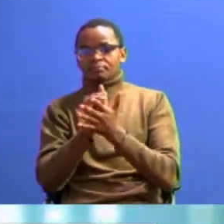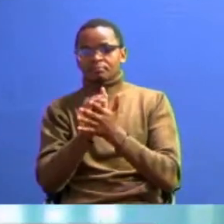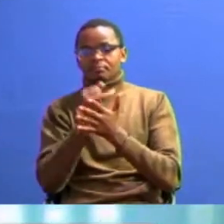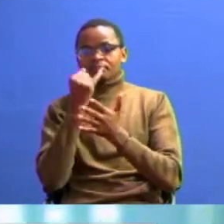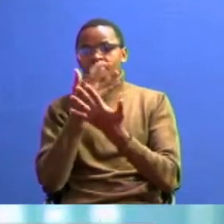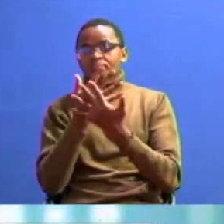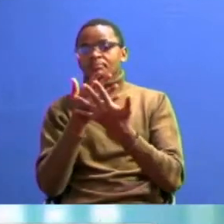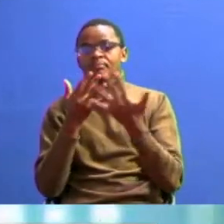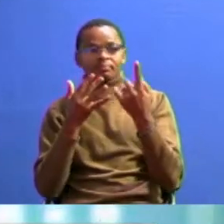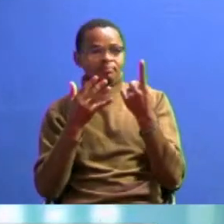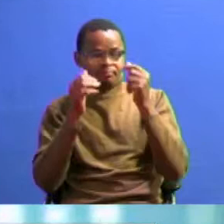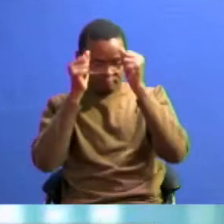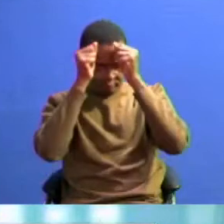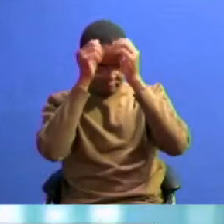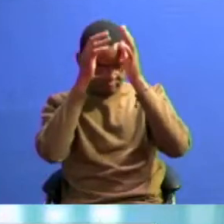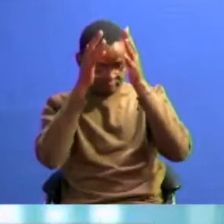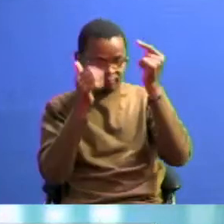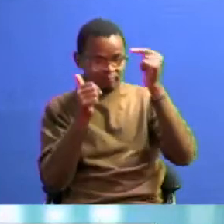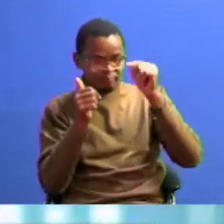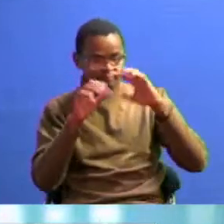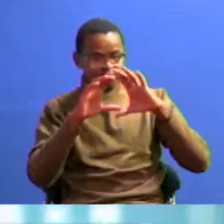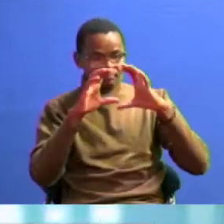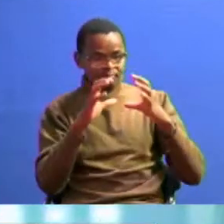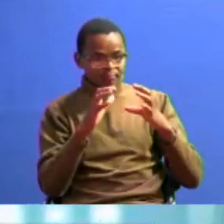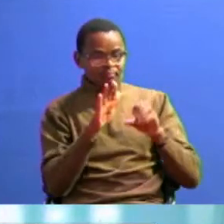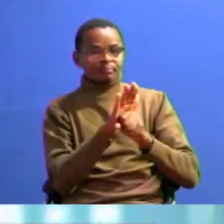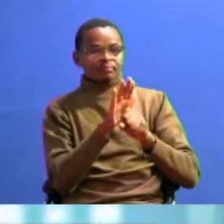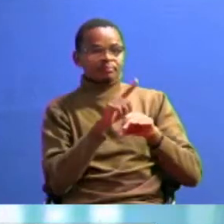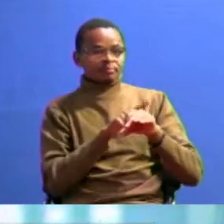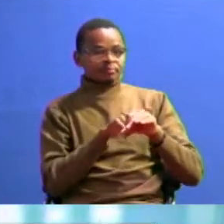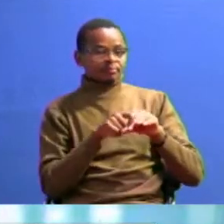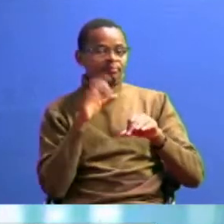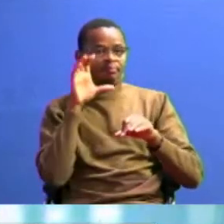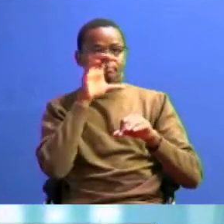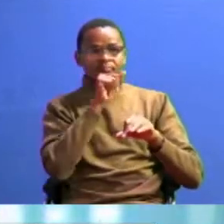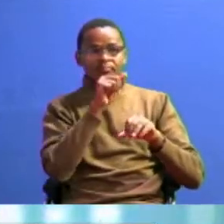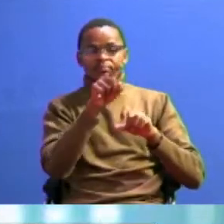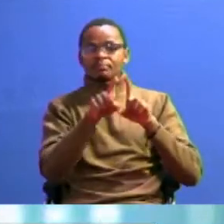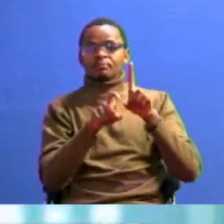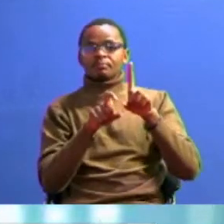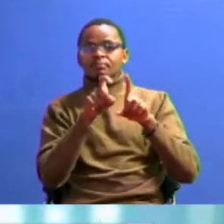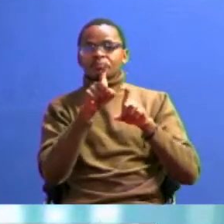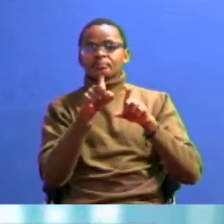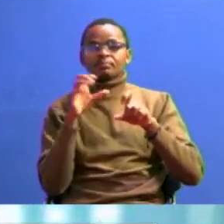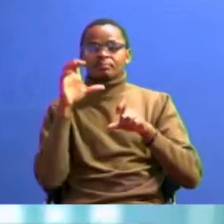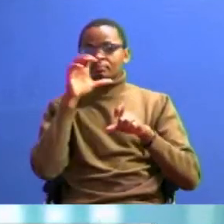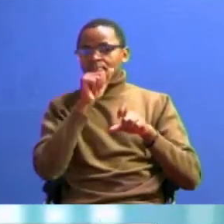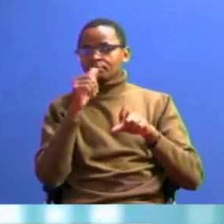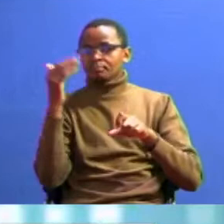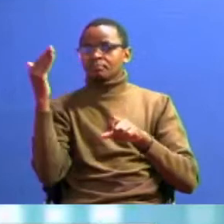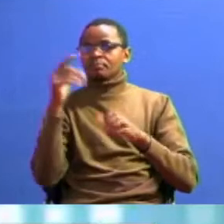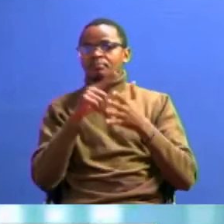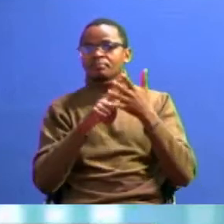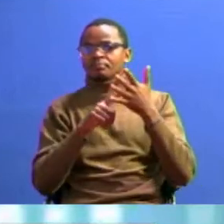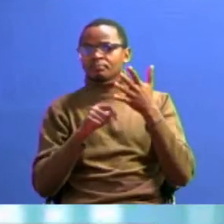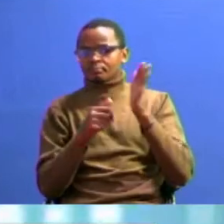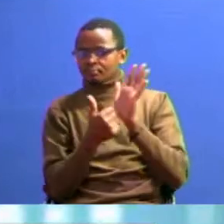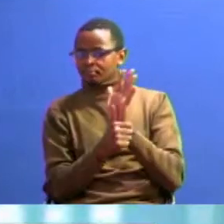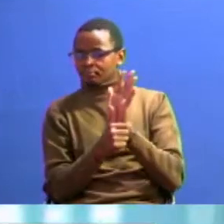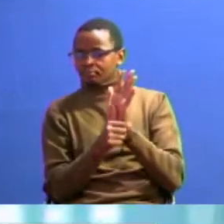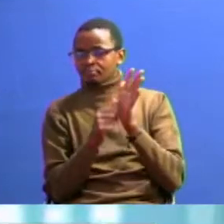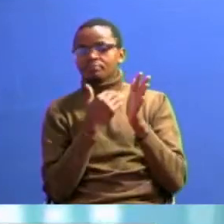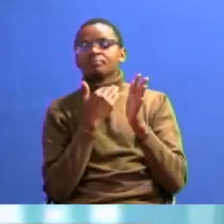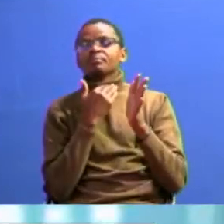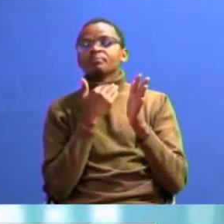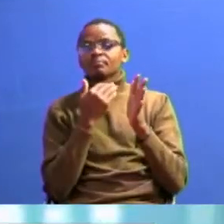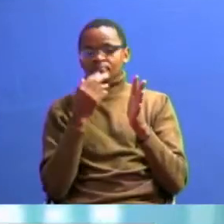this student. They don't come to class often. They miss on examinations. They are missing on lectures. What could be the problem? And we want to